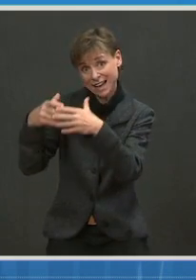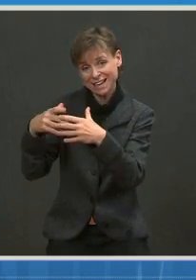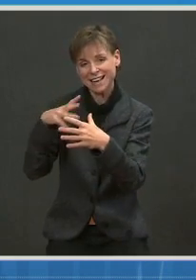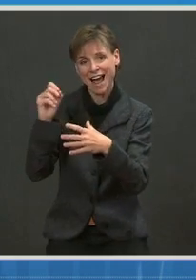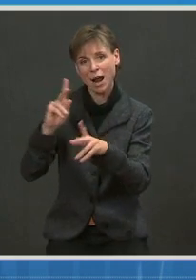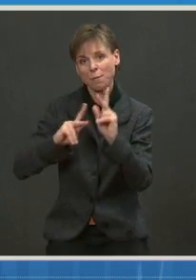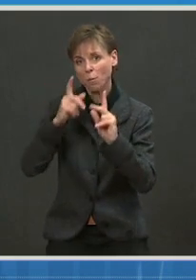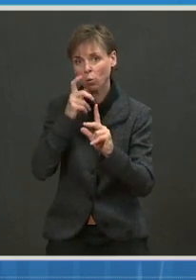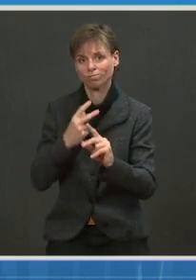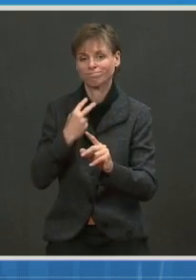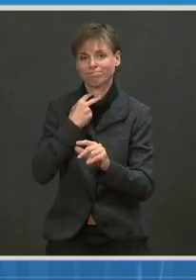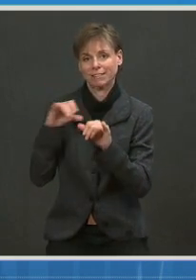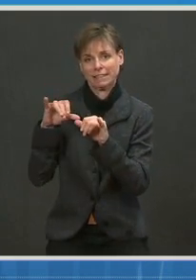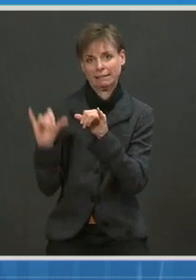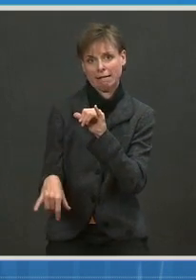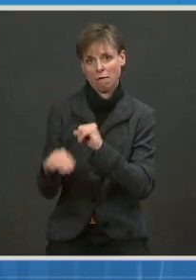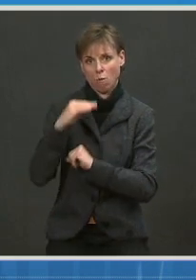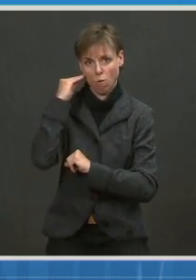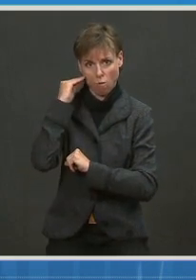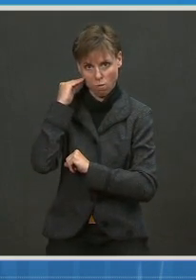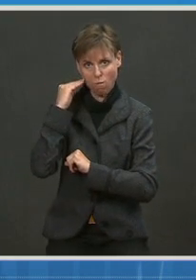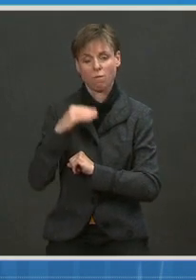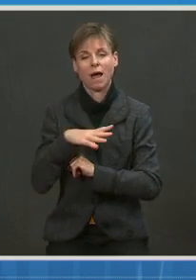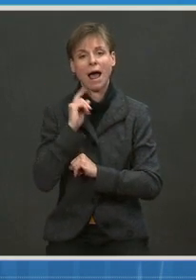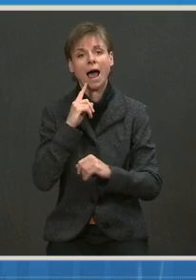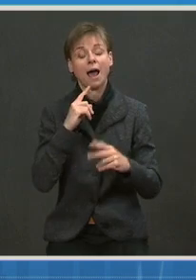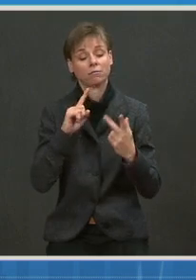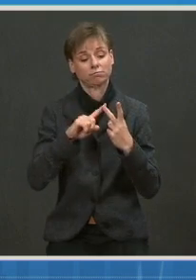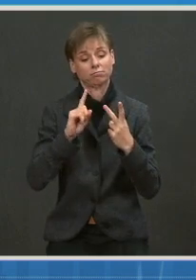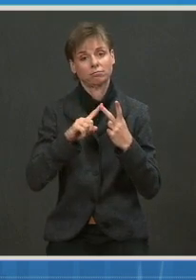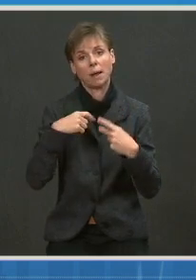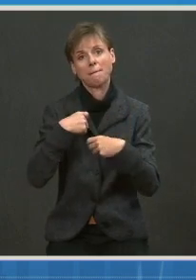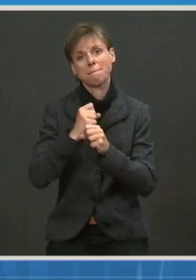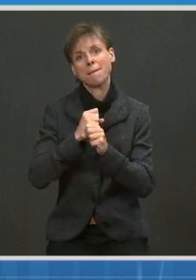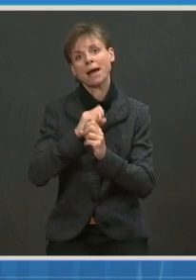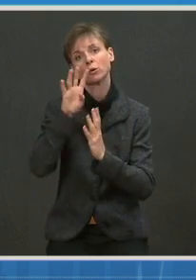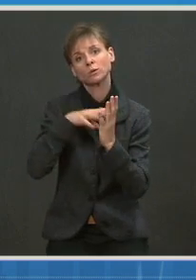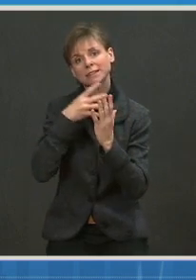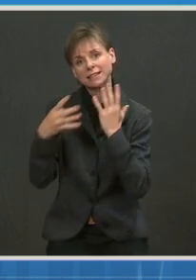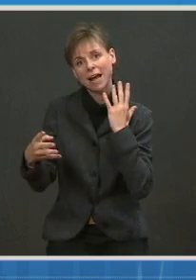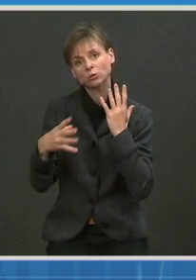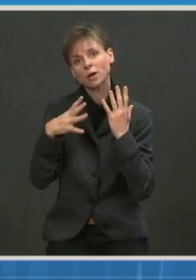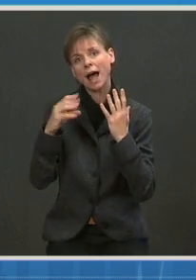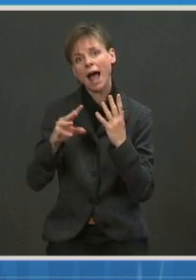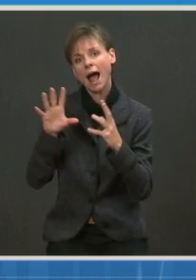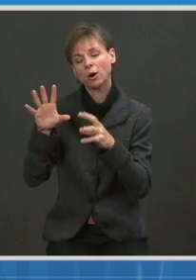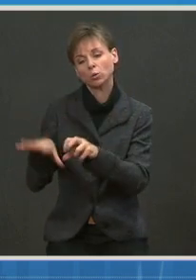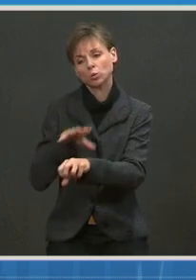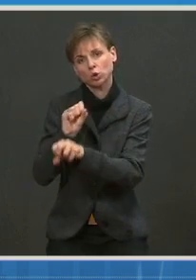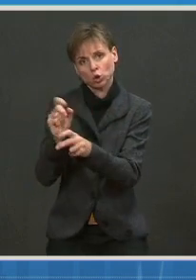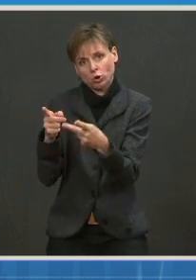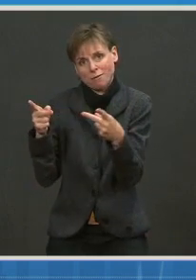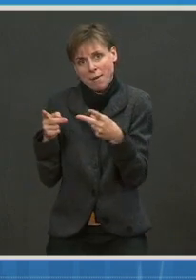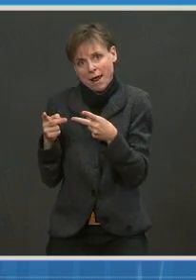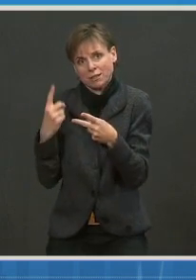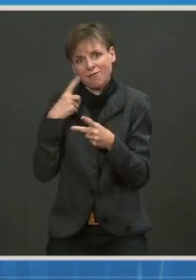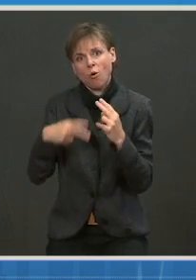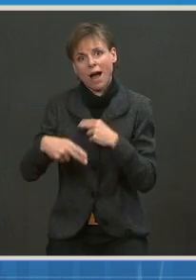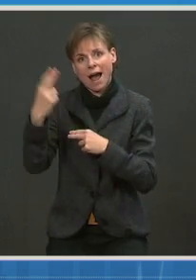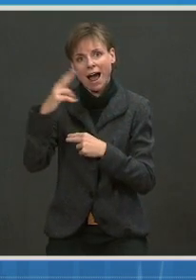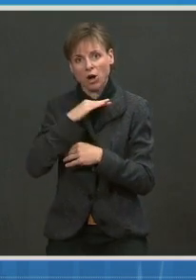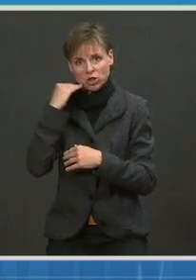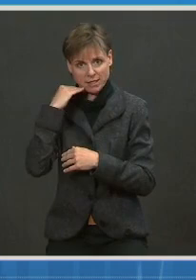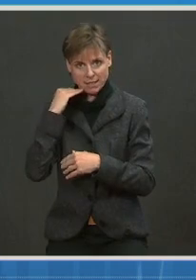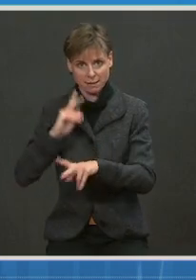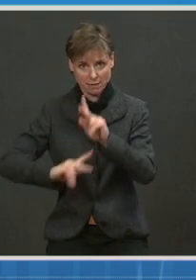creating priority scheduling pathways and dedicated slots for higher risk populations. Today,